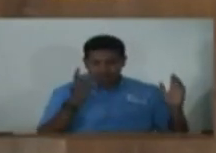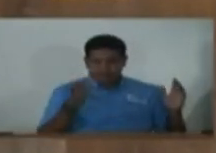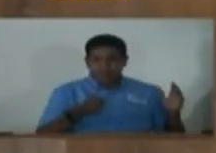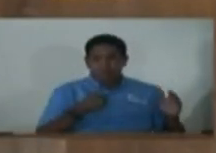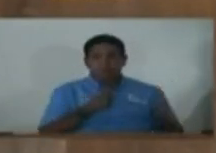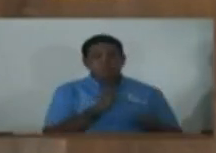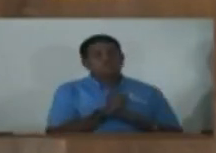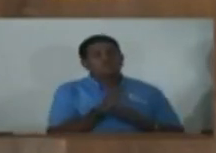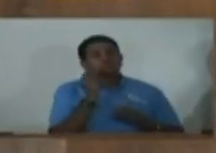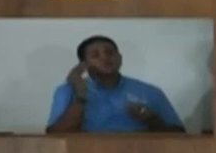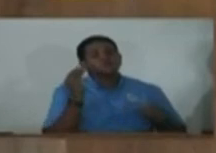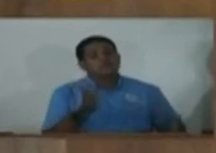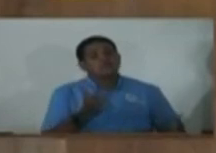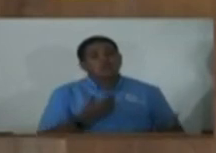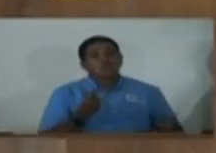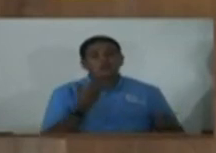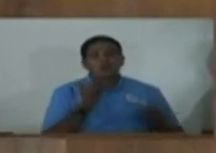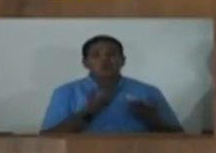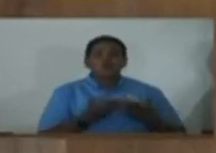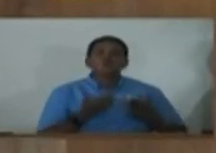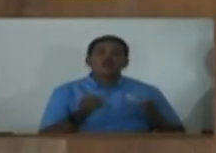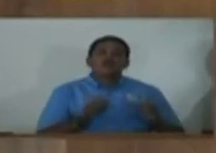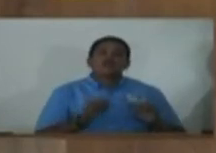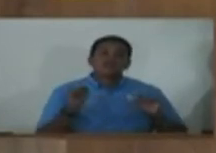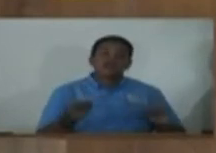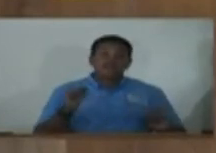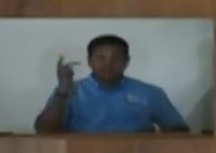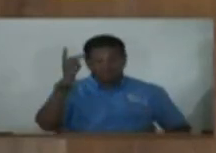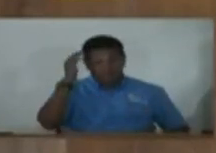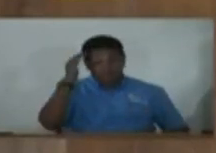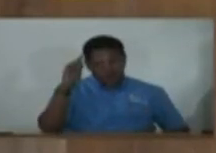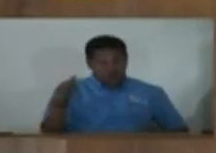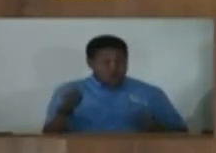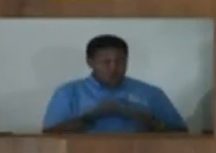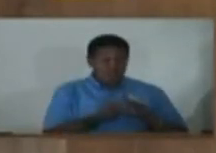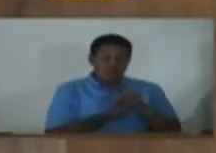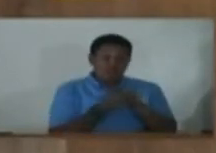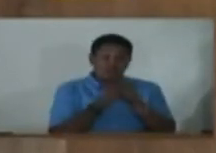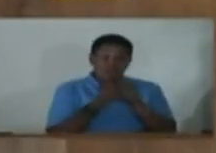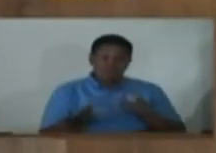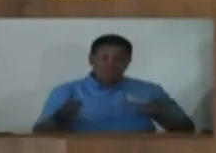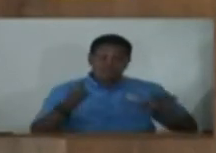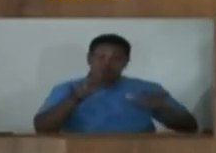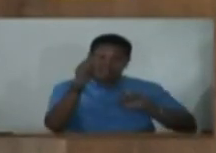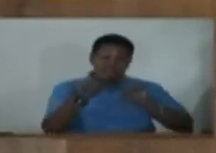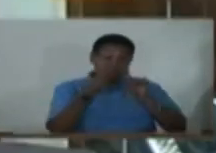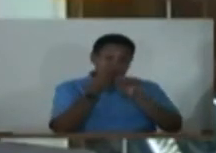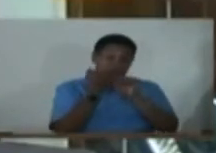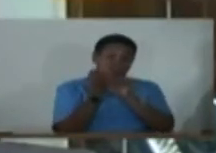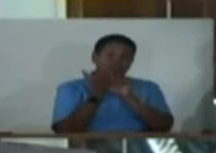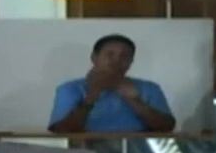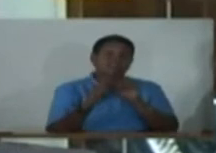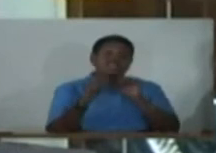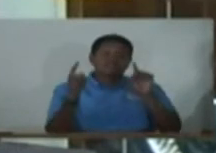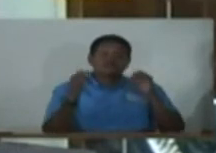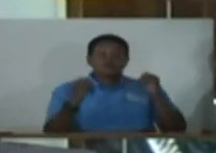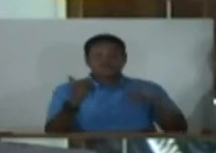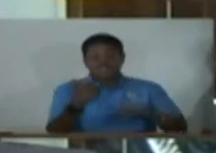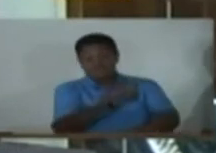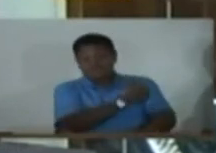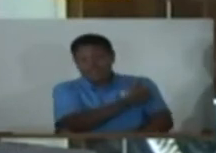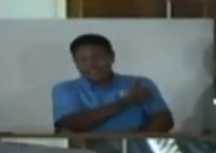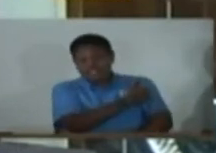as constructive a way as I can. And Prime Minister, when it comes to the things that are really going to make a difference, which is a